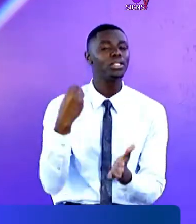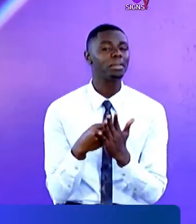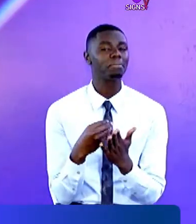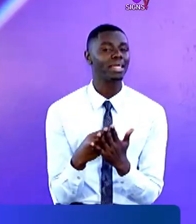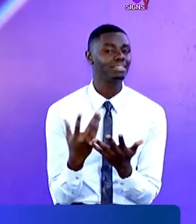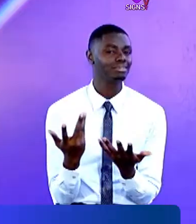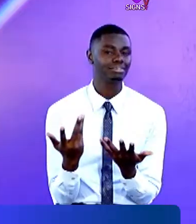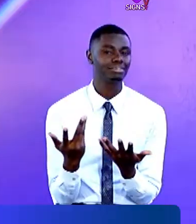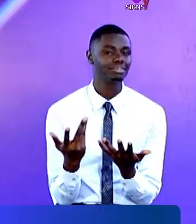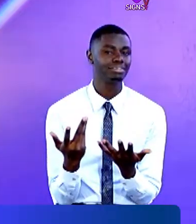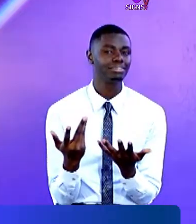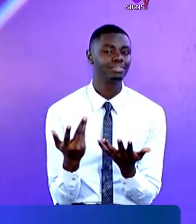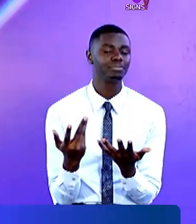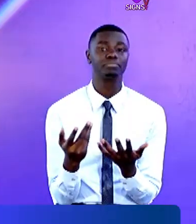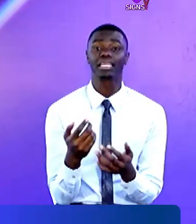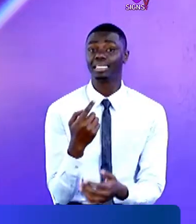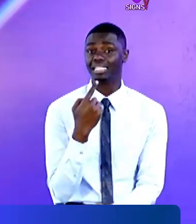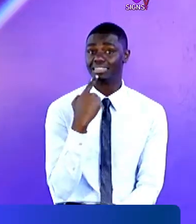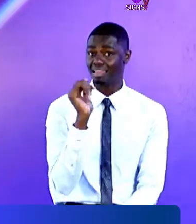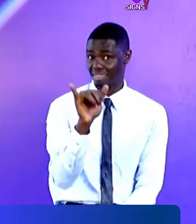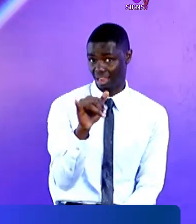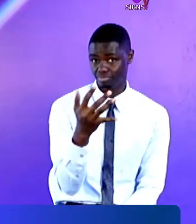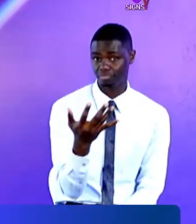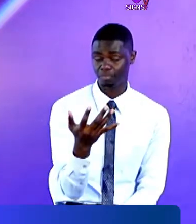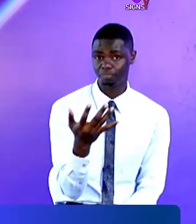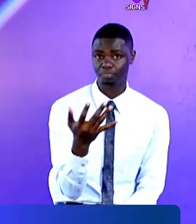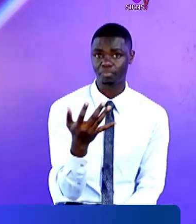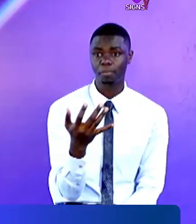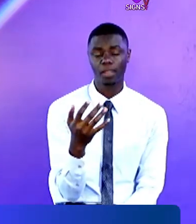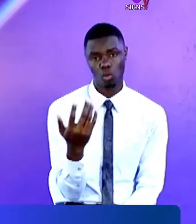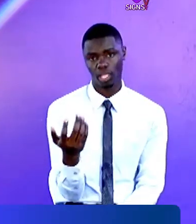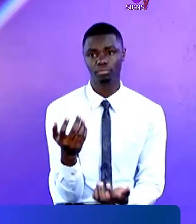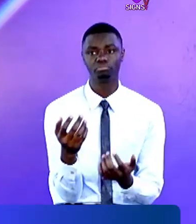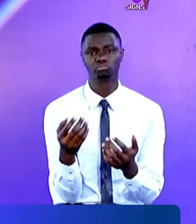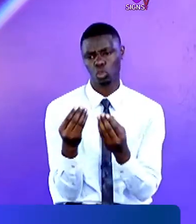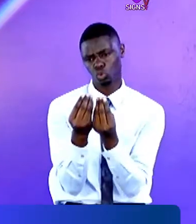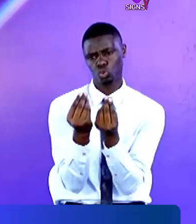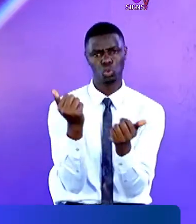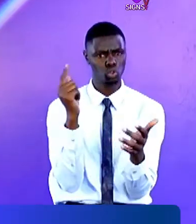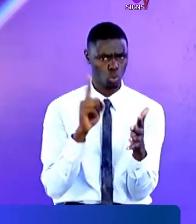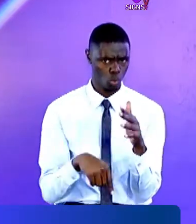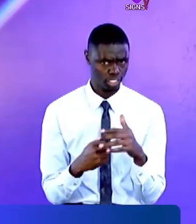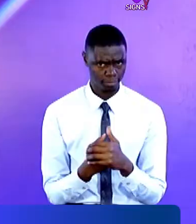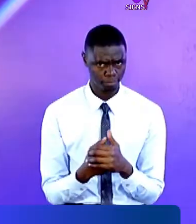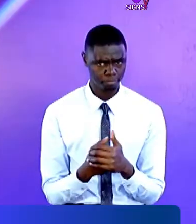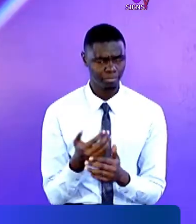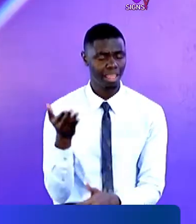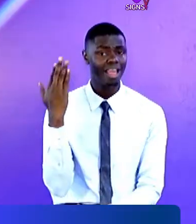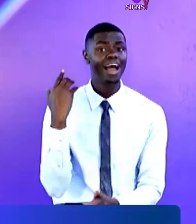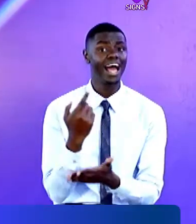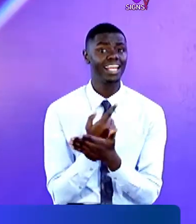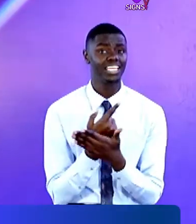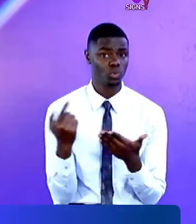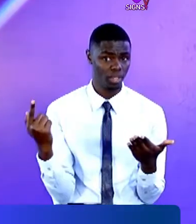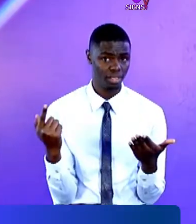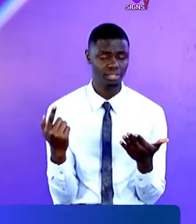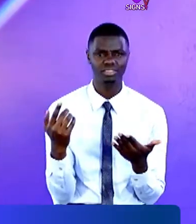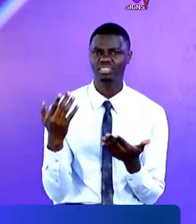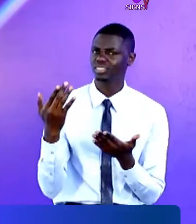air? Yeah. So having said that, Alan, let me go to a solution. Last week, and in fact